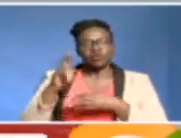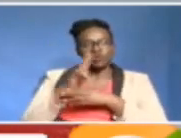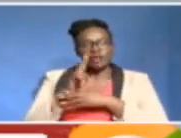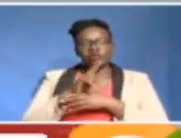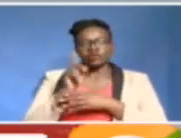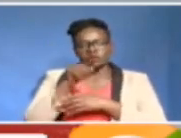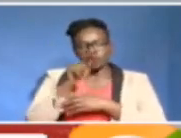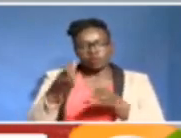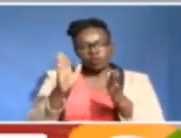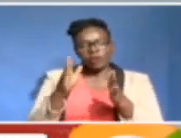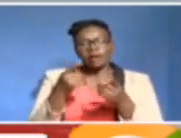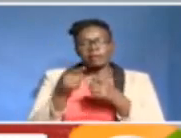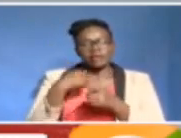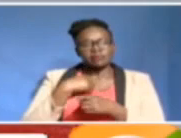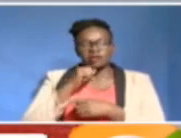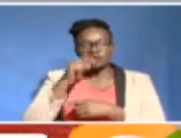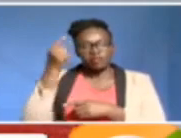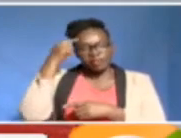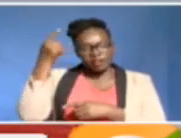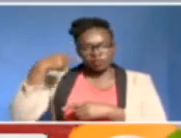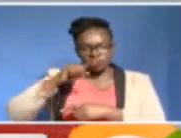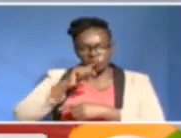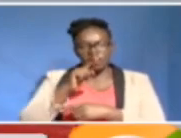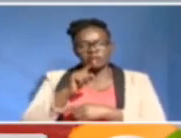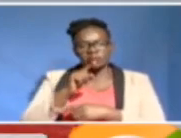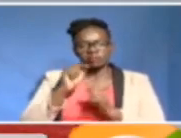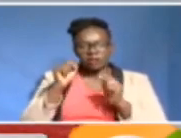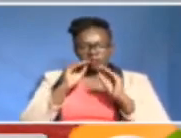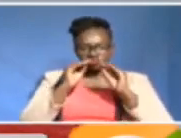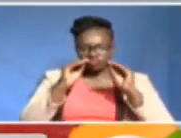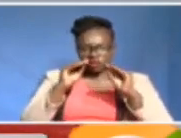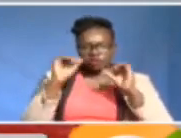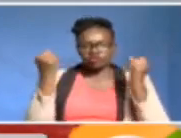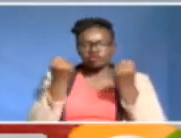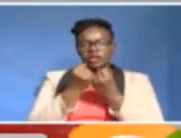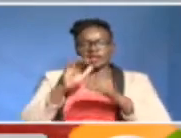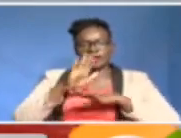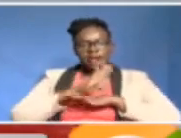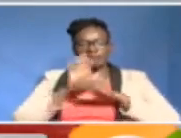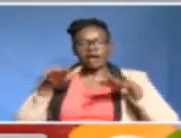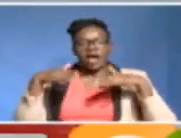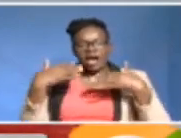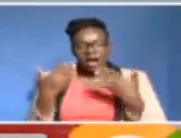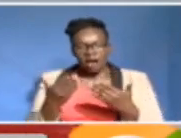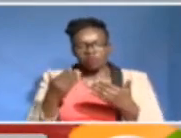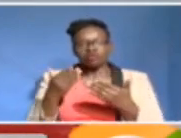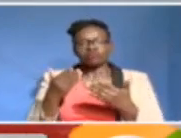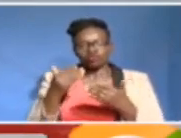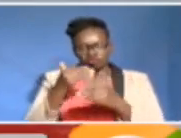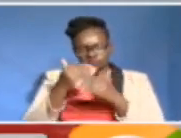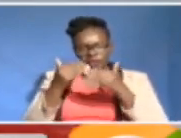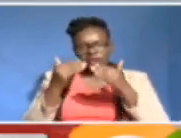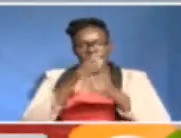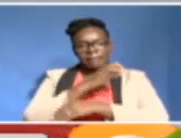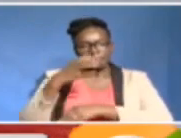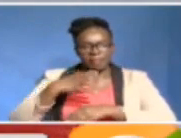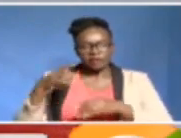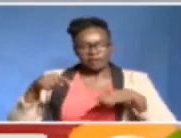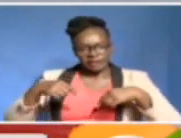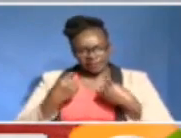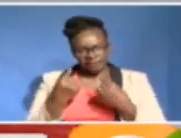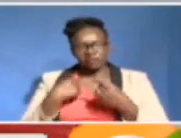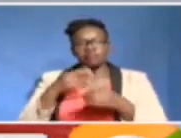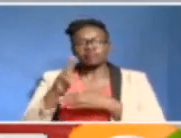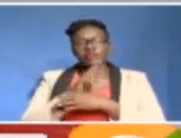way. And I don't think we enlighten and teach our society enough on how to build ourselves with the media. Yeah. I use media